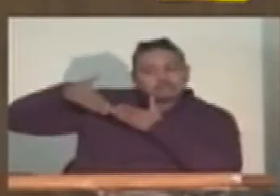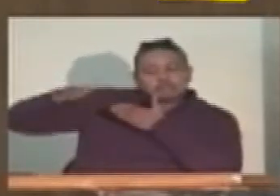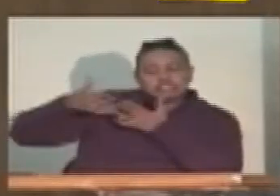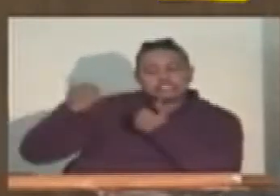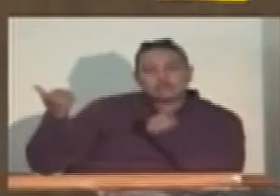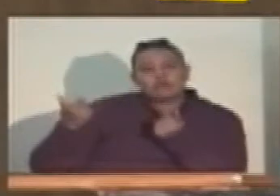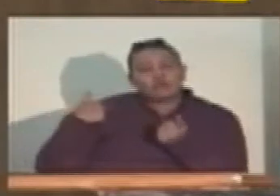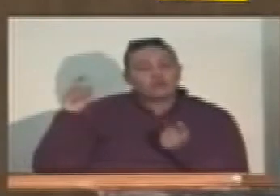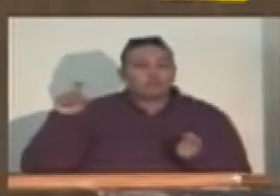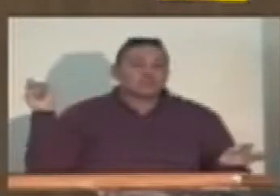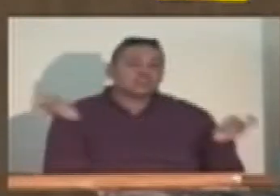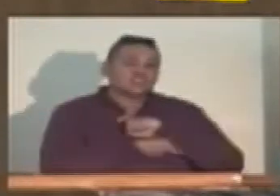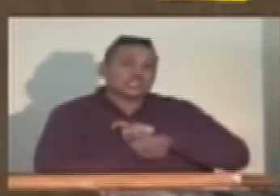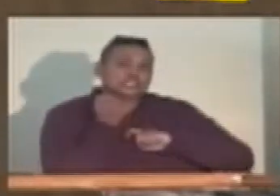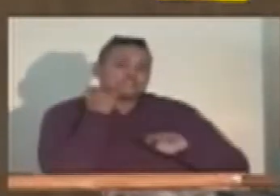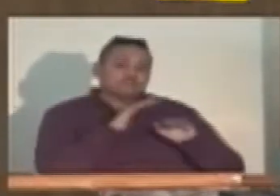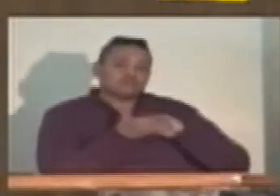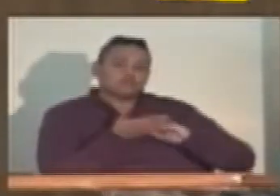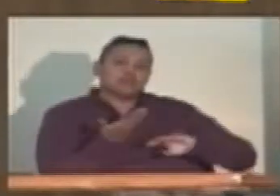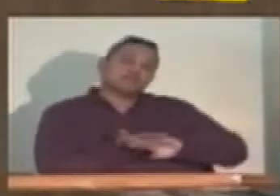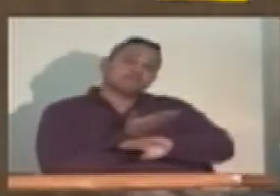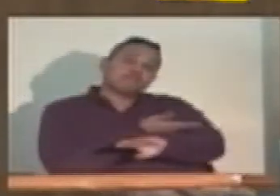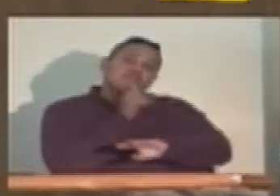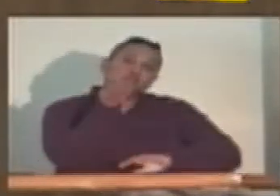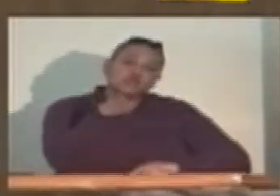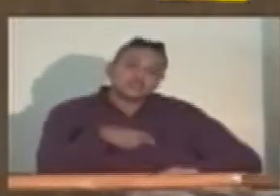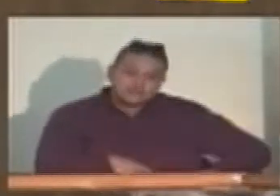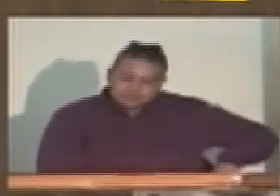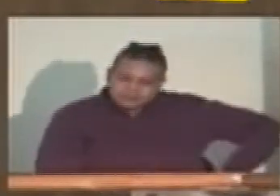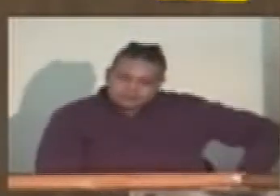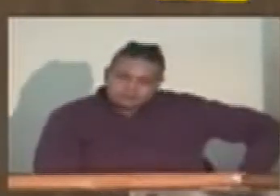change if our country is to move forward.